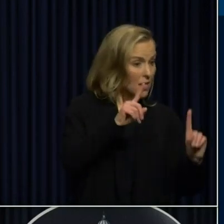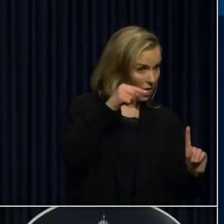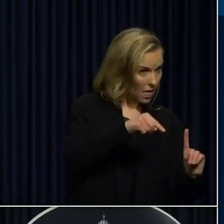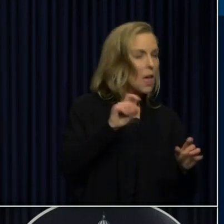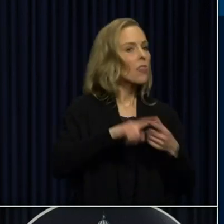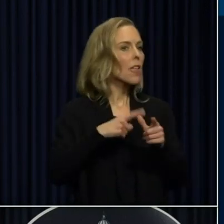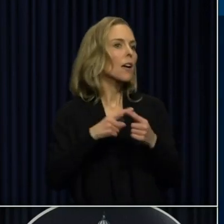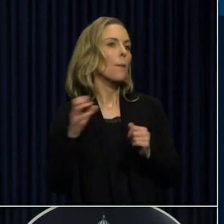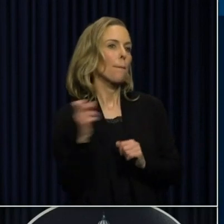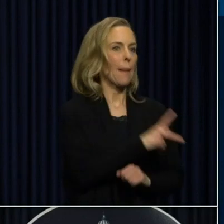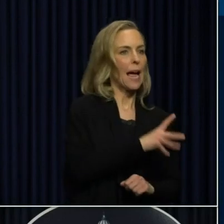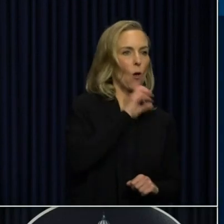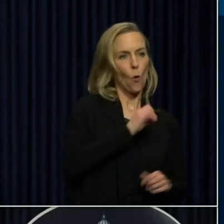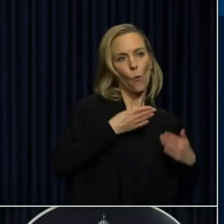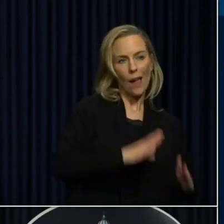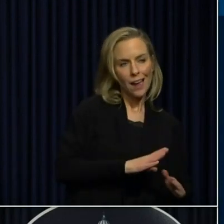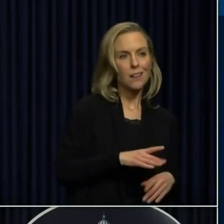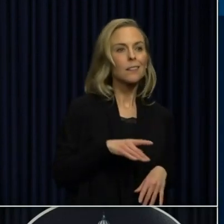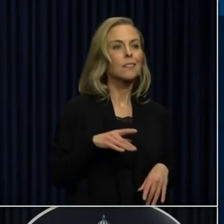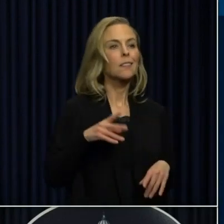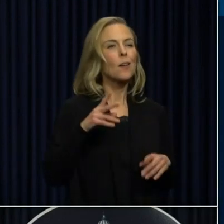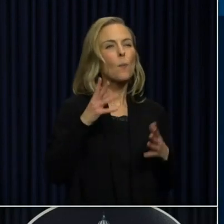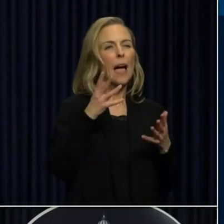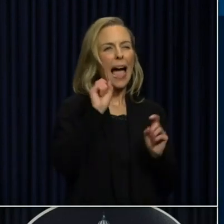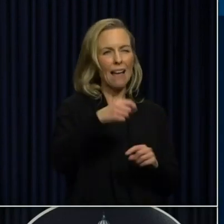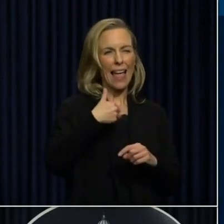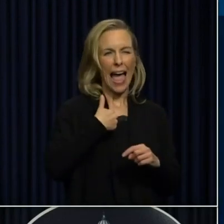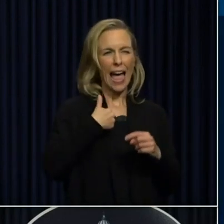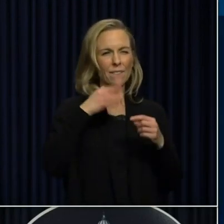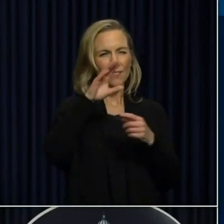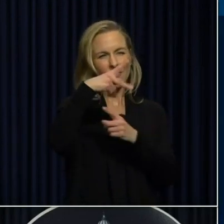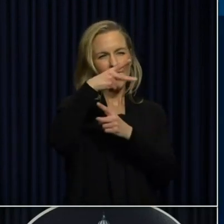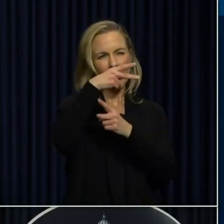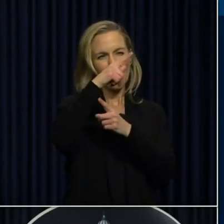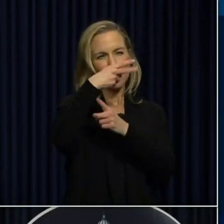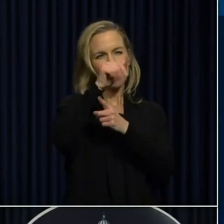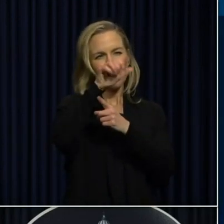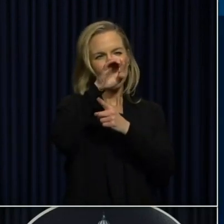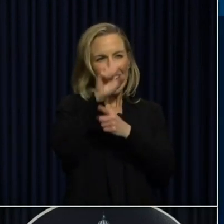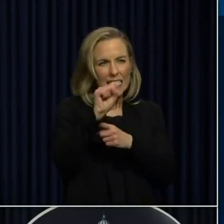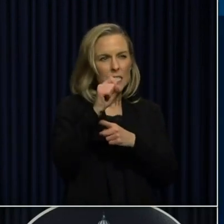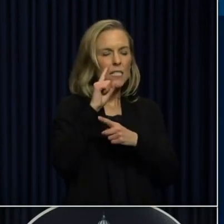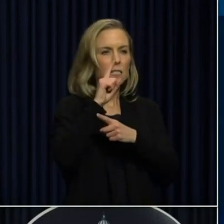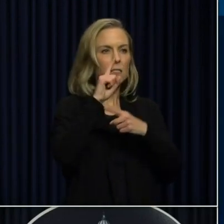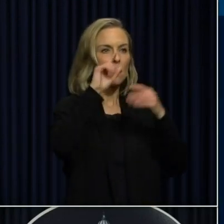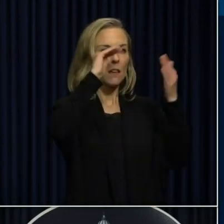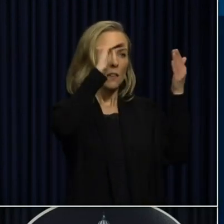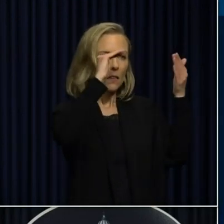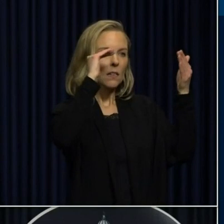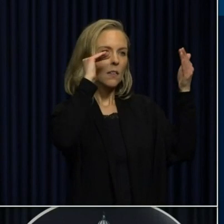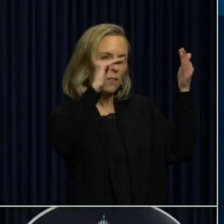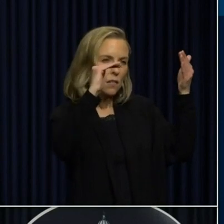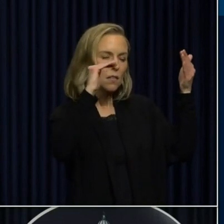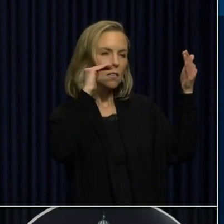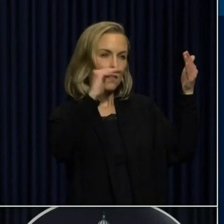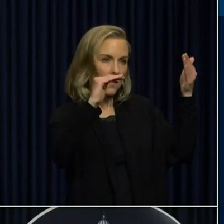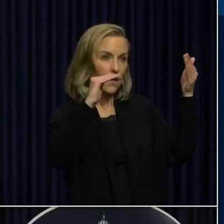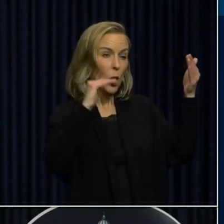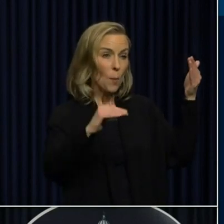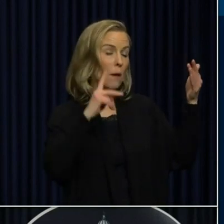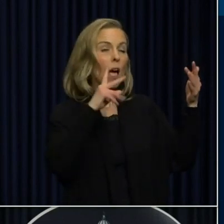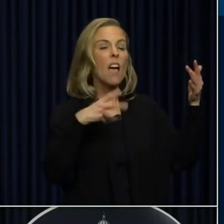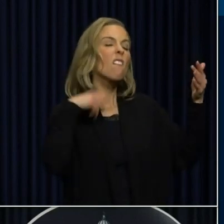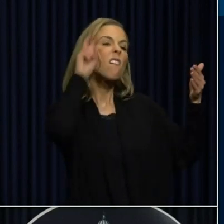it, gradual, phased, and we got to be fluid and flexible. Because if all of a sudden we have